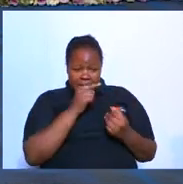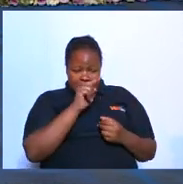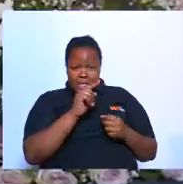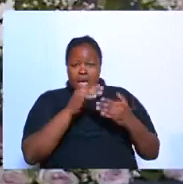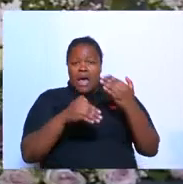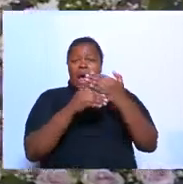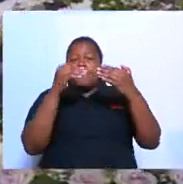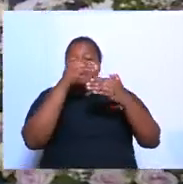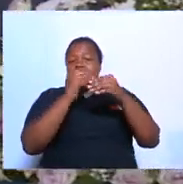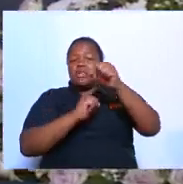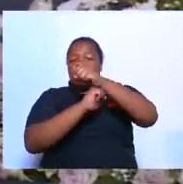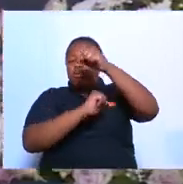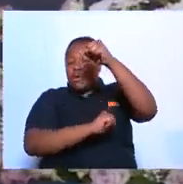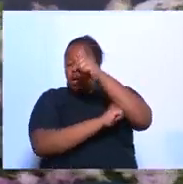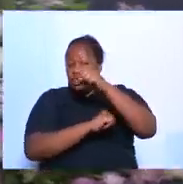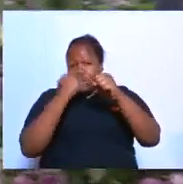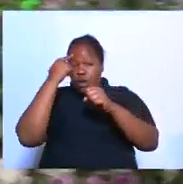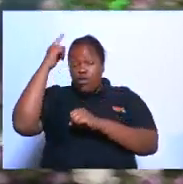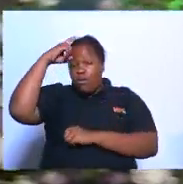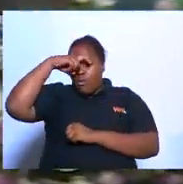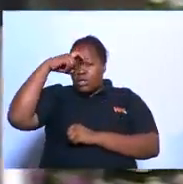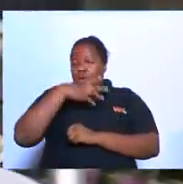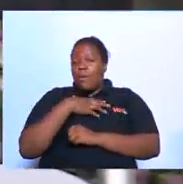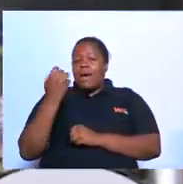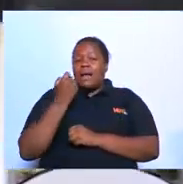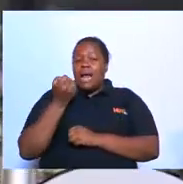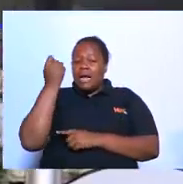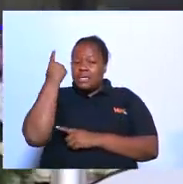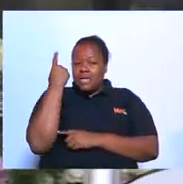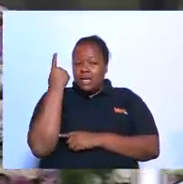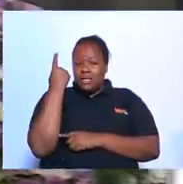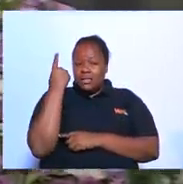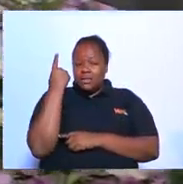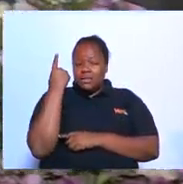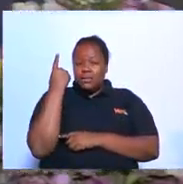the foundation of wisdom and understanding